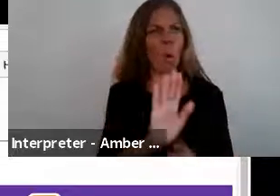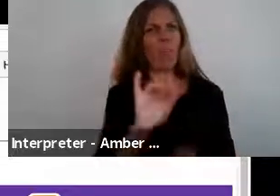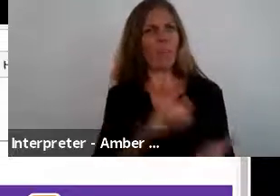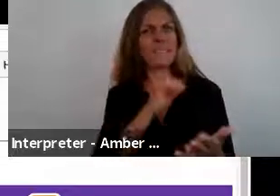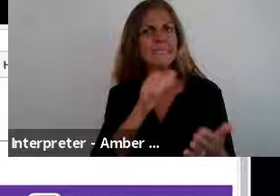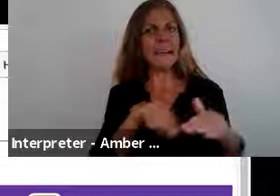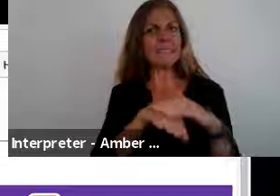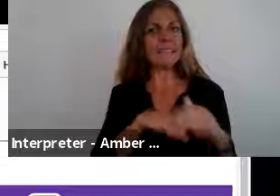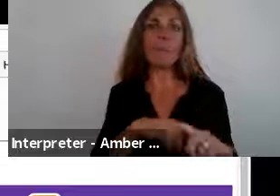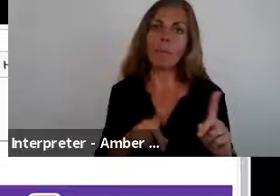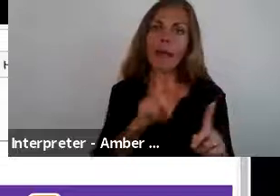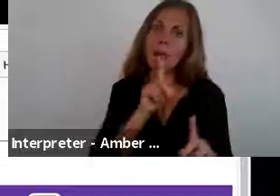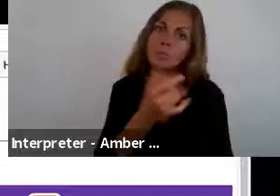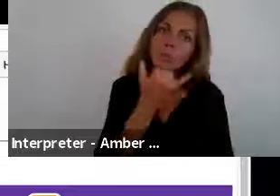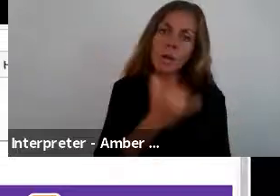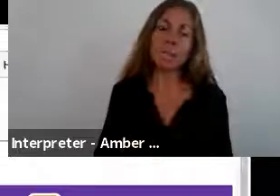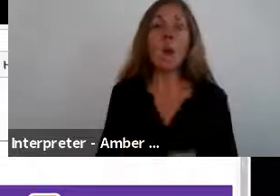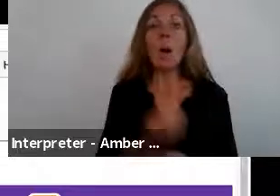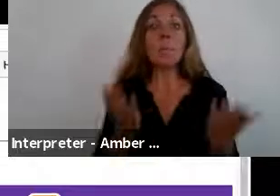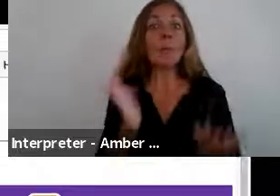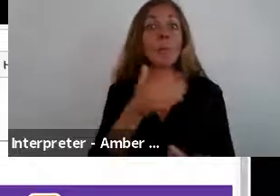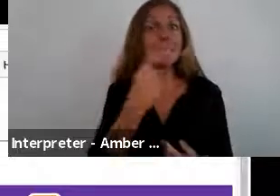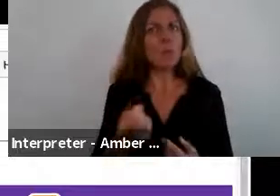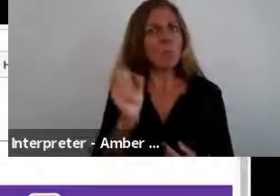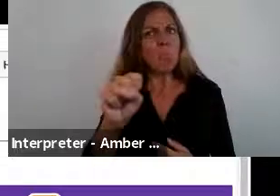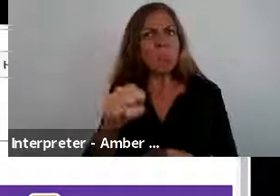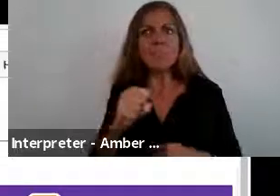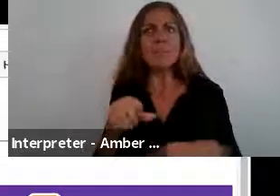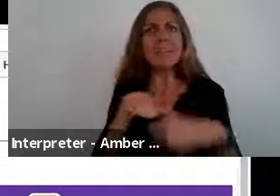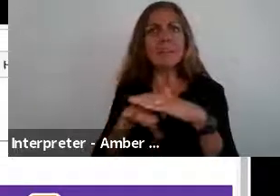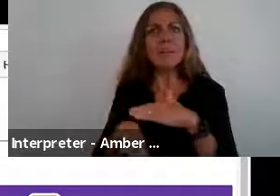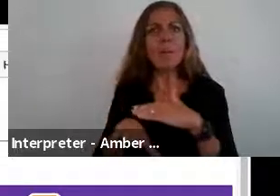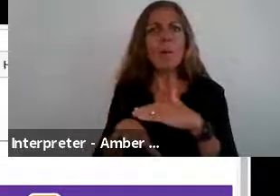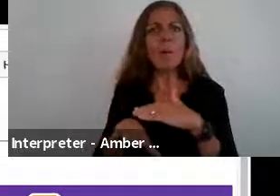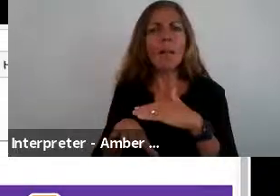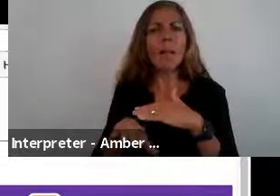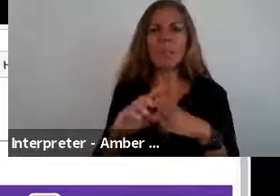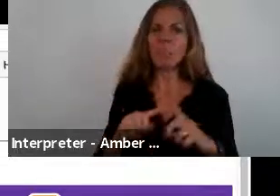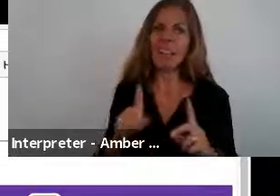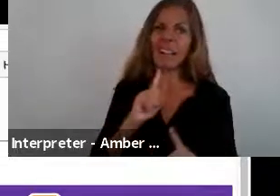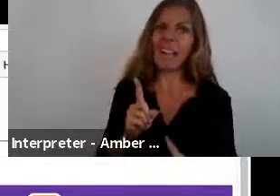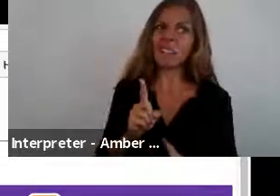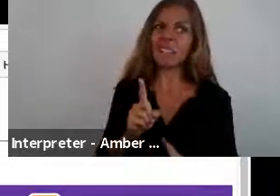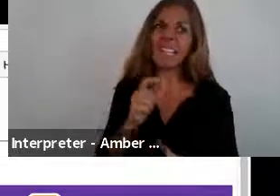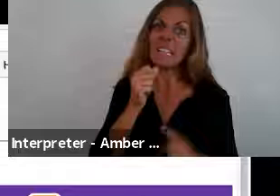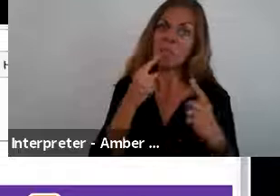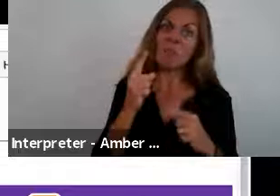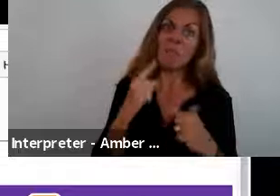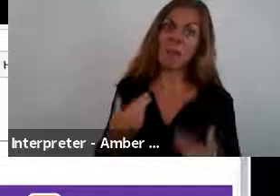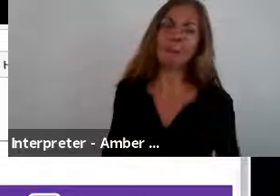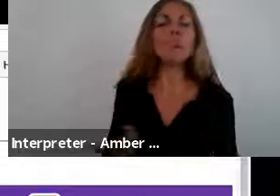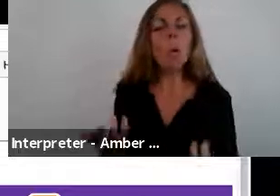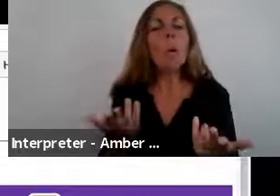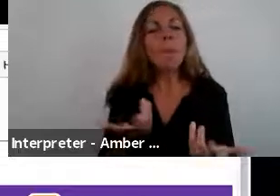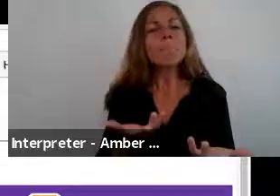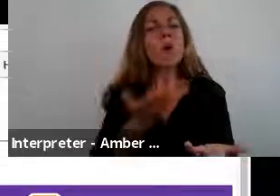be incorrect. It might tell you that something is accessible and not quite work for a human. But it is a good place to start